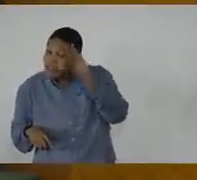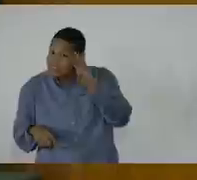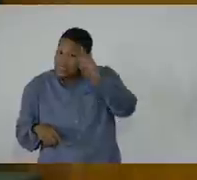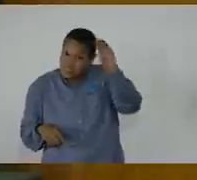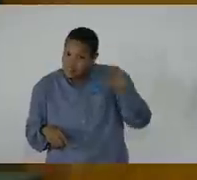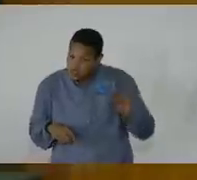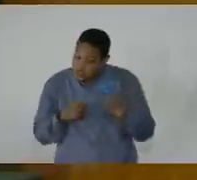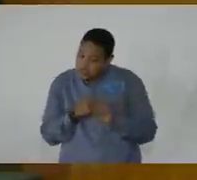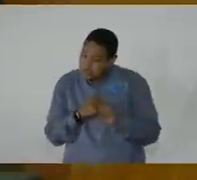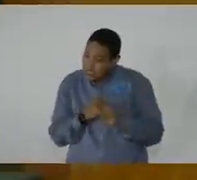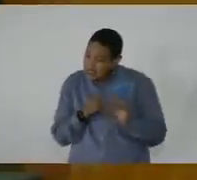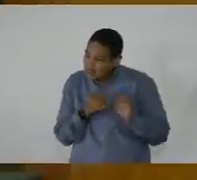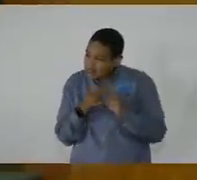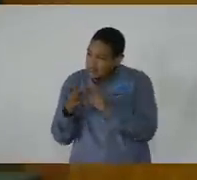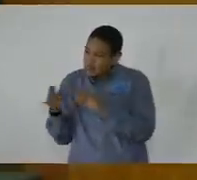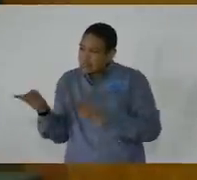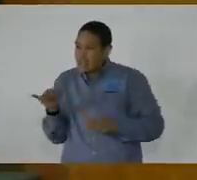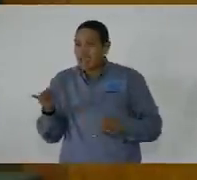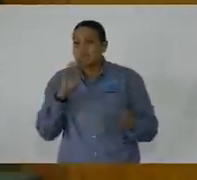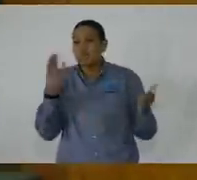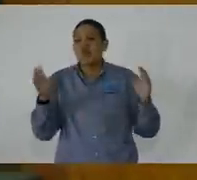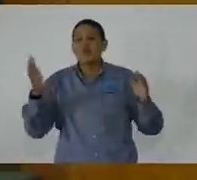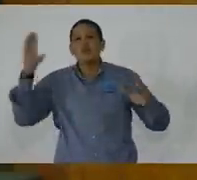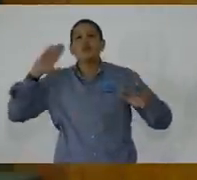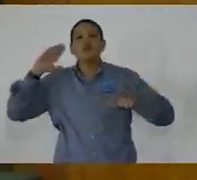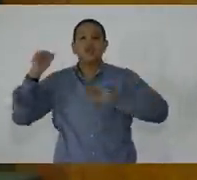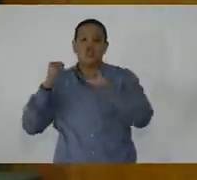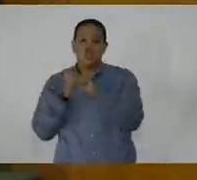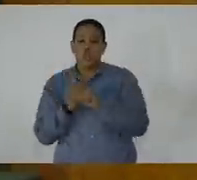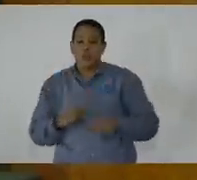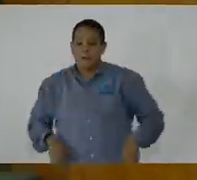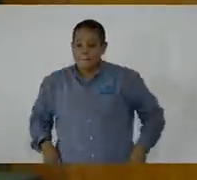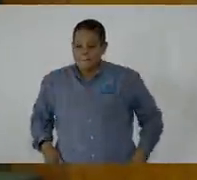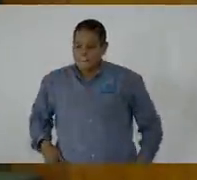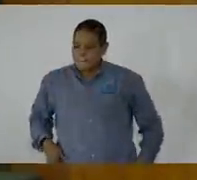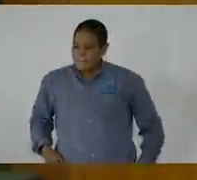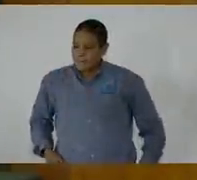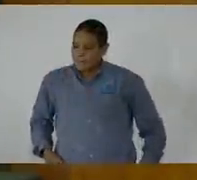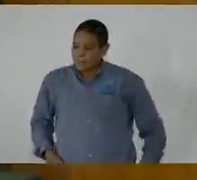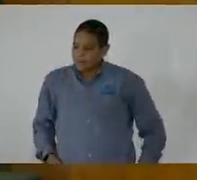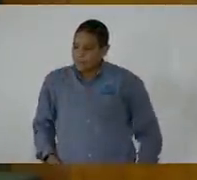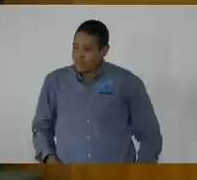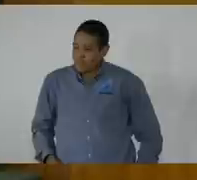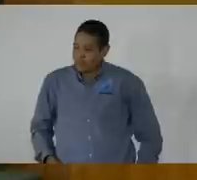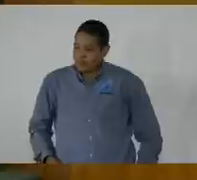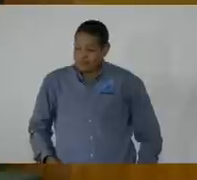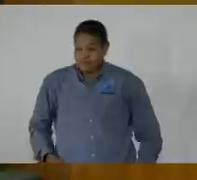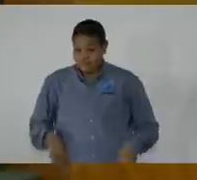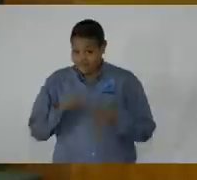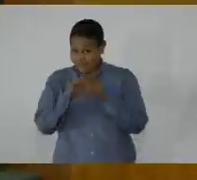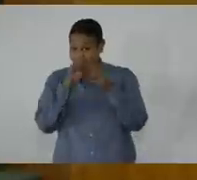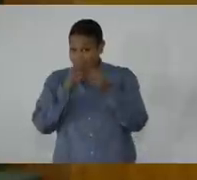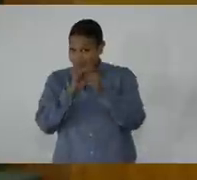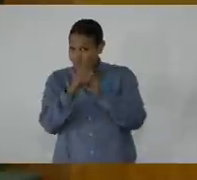16.56% respectively compared to the previous year. And this is in a pandemic year, Madam Speaker.